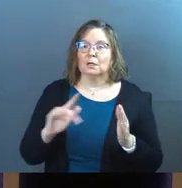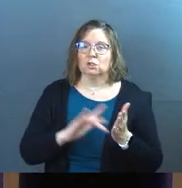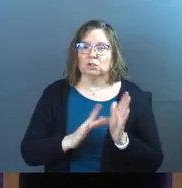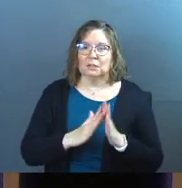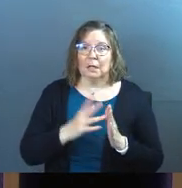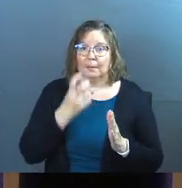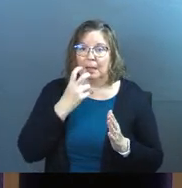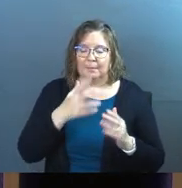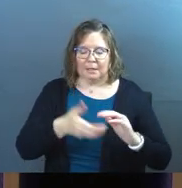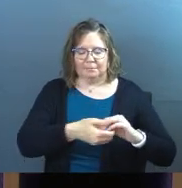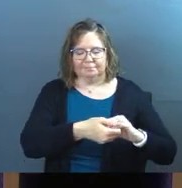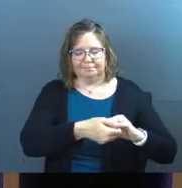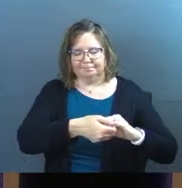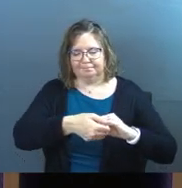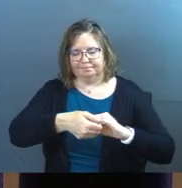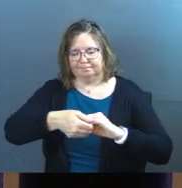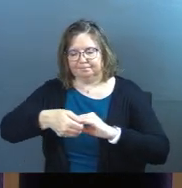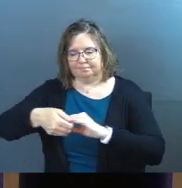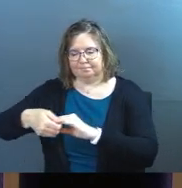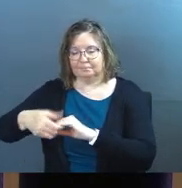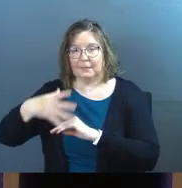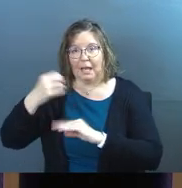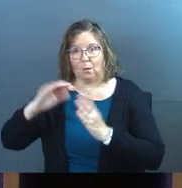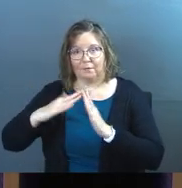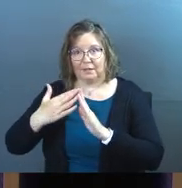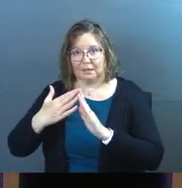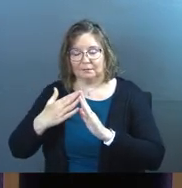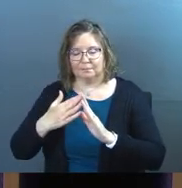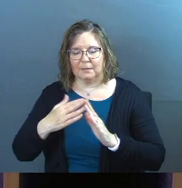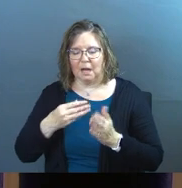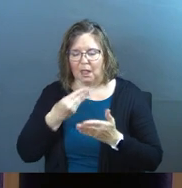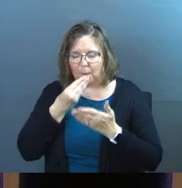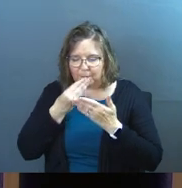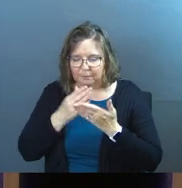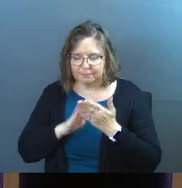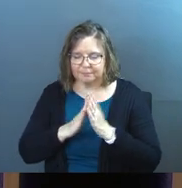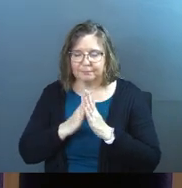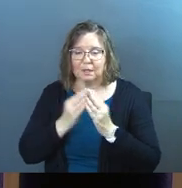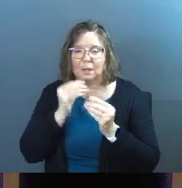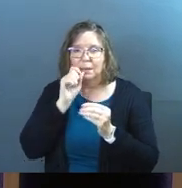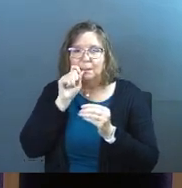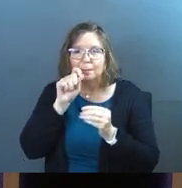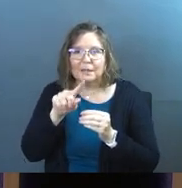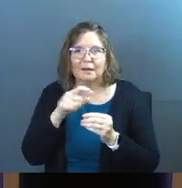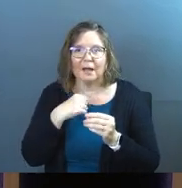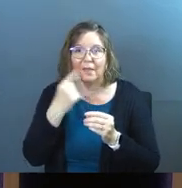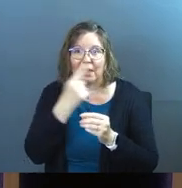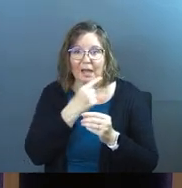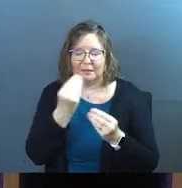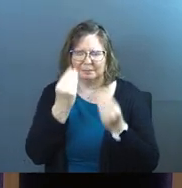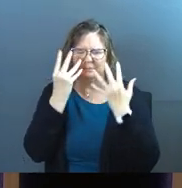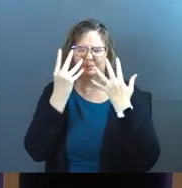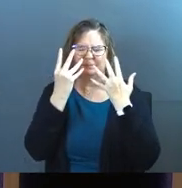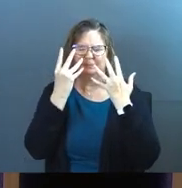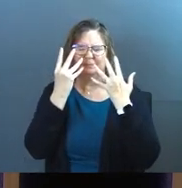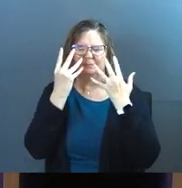took the blind man by the hand and led him outside the village. And when he spit on the man's eyes, so that's weird part number one.